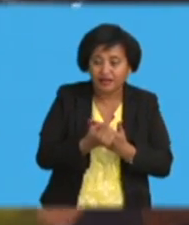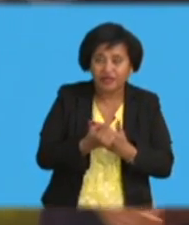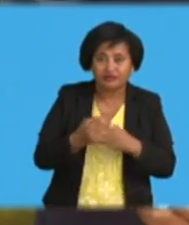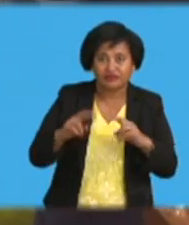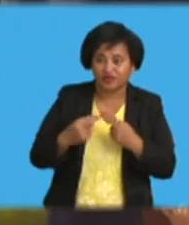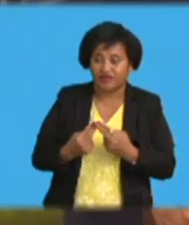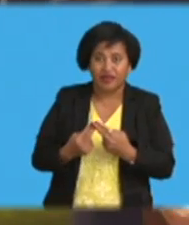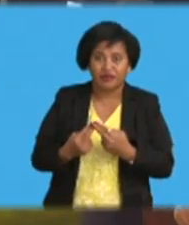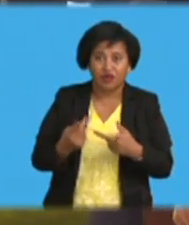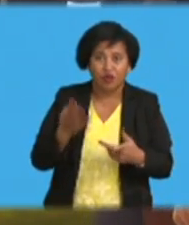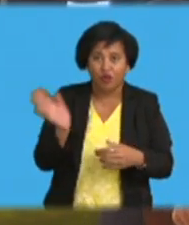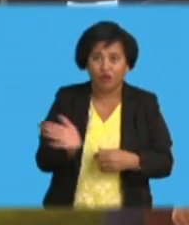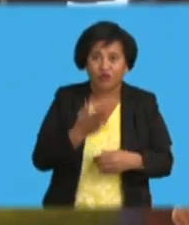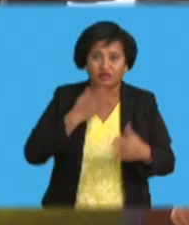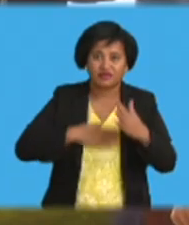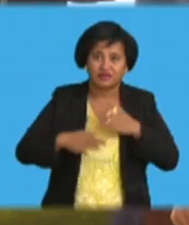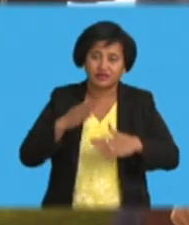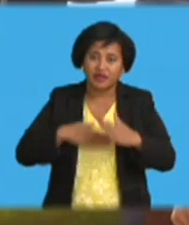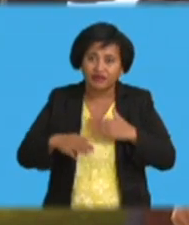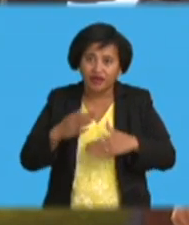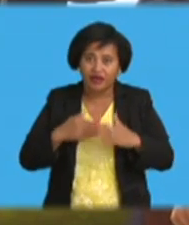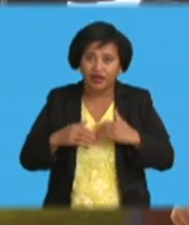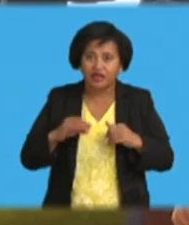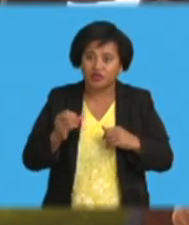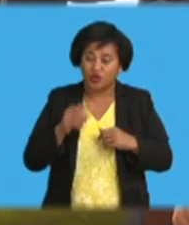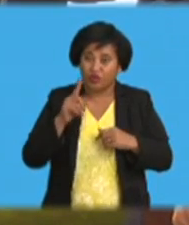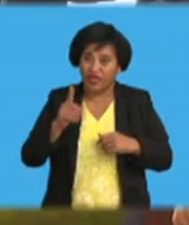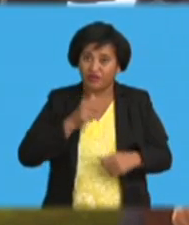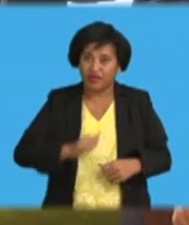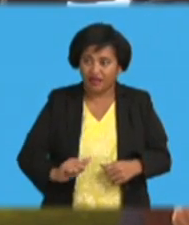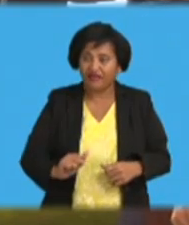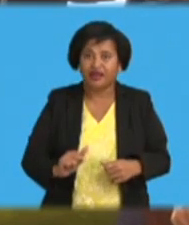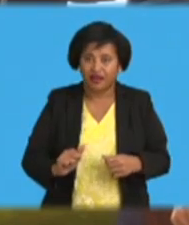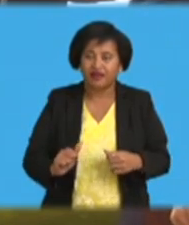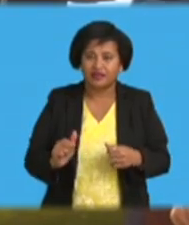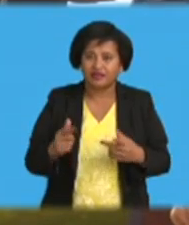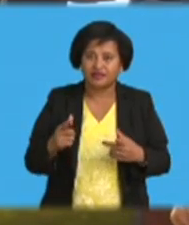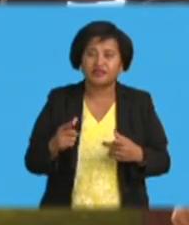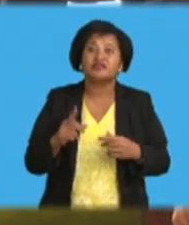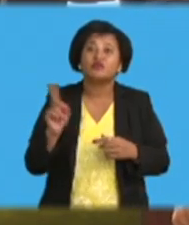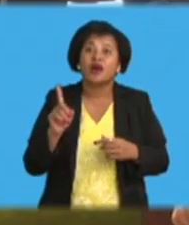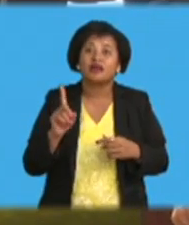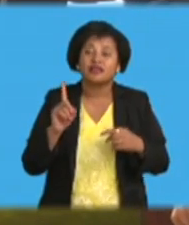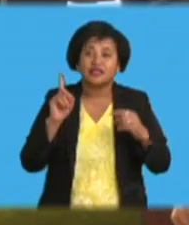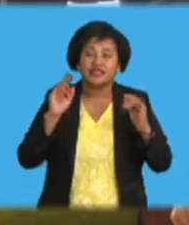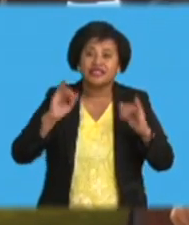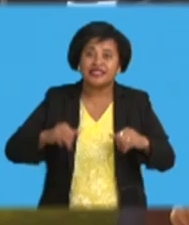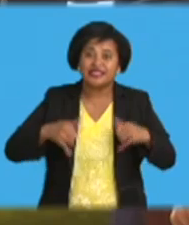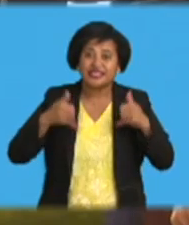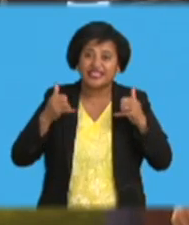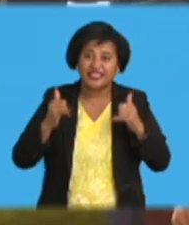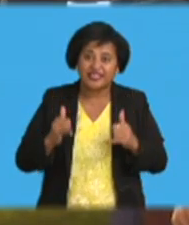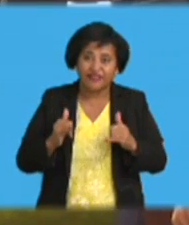do. What we can do is to call out that behavior for exactly what it is. It is evil, it is